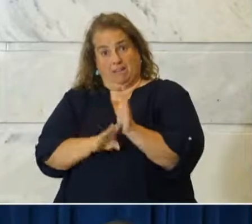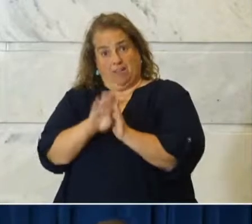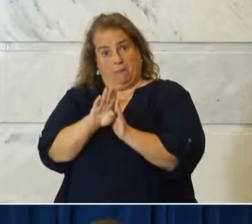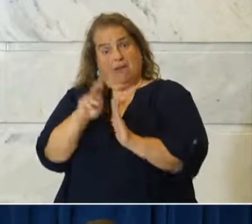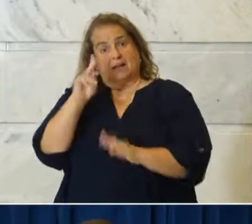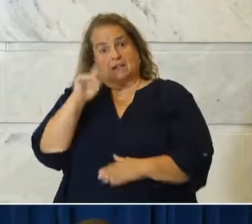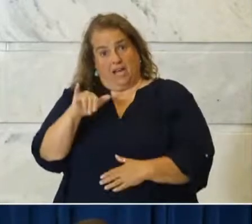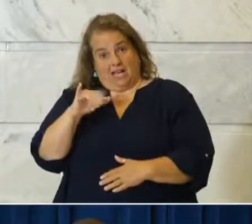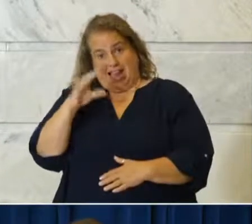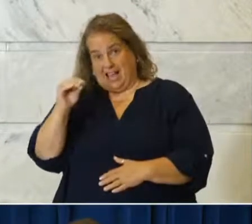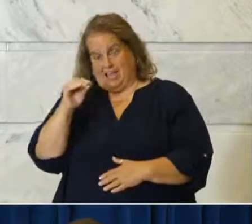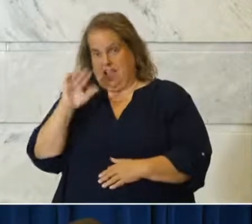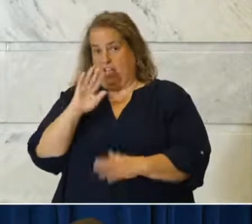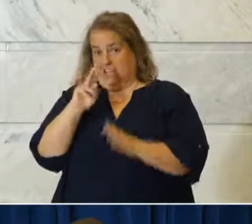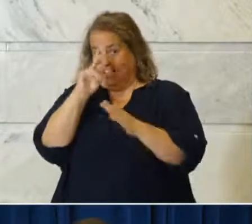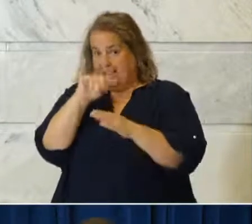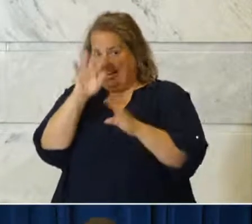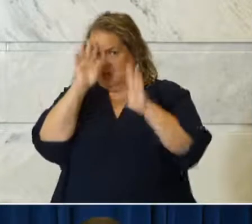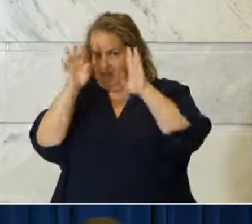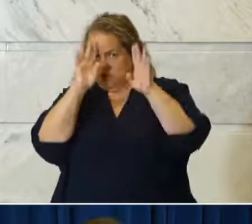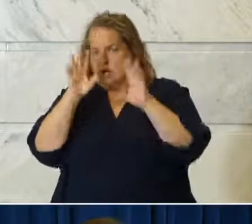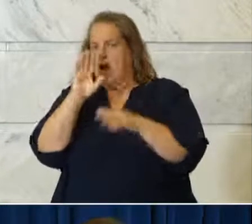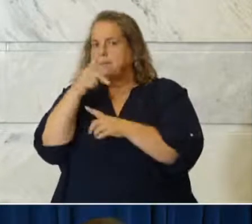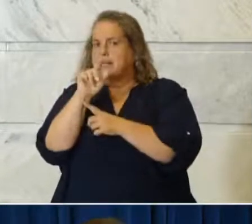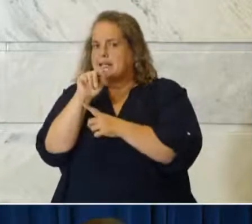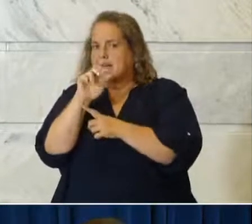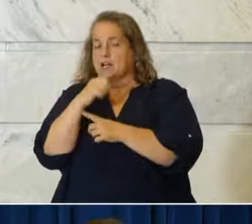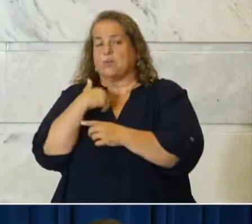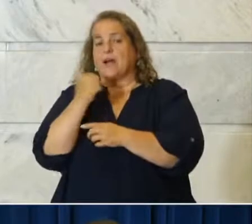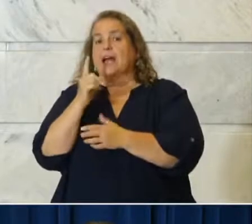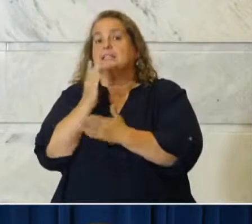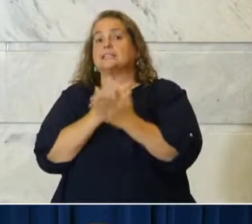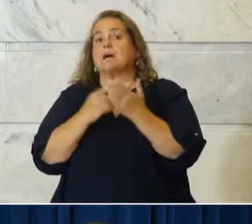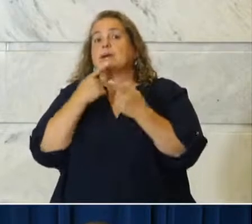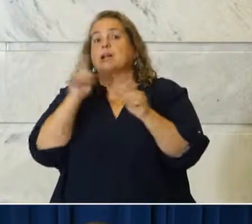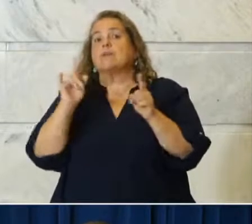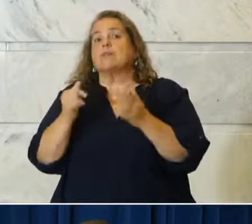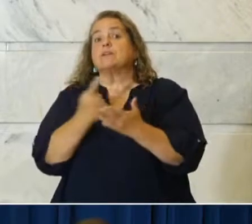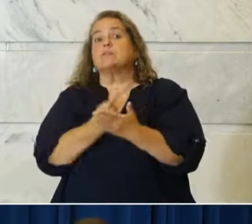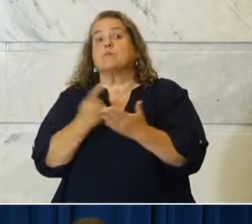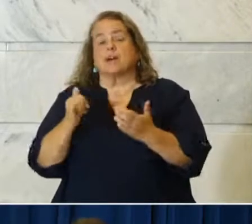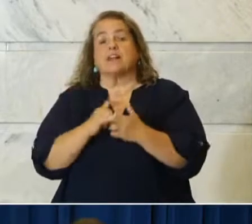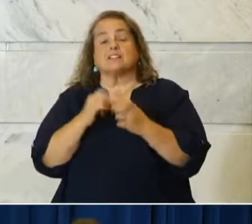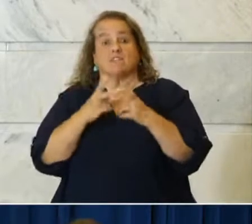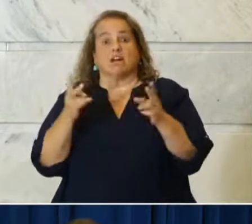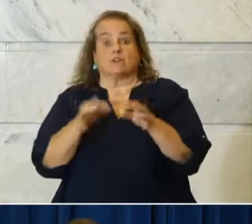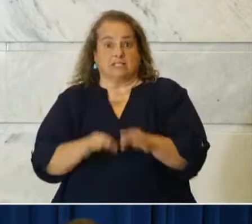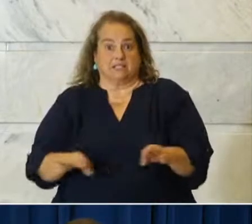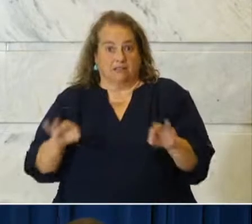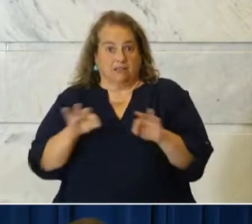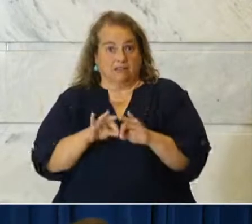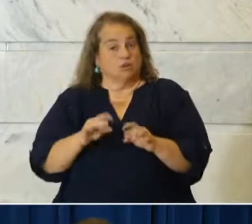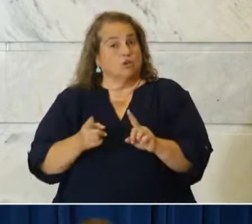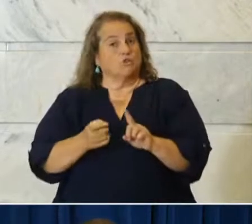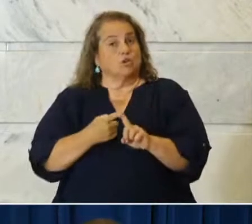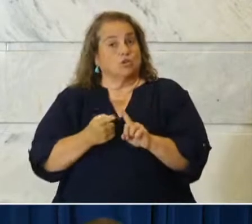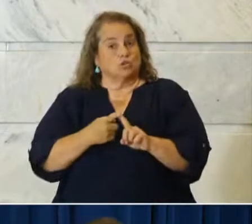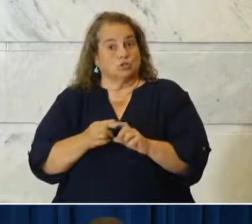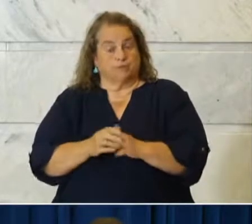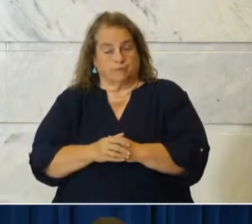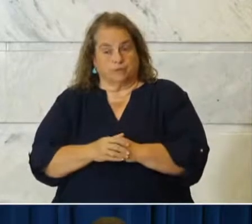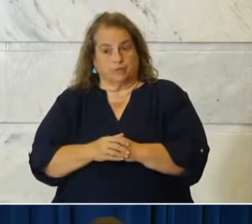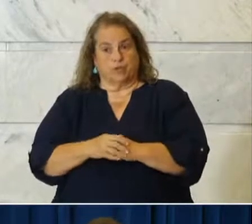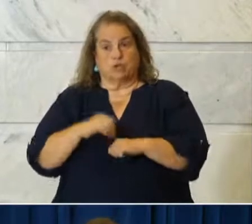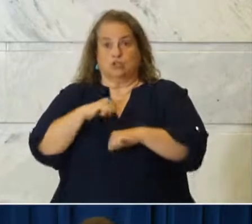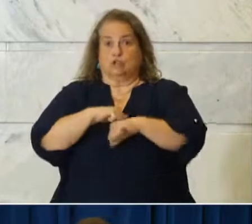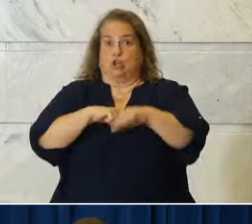innovation update, we had a couple of announcements this week that are really significant. The first is a structure. Here in